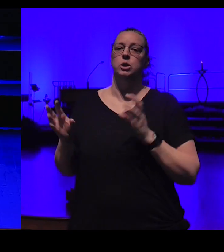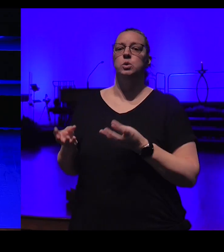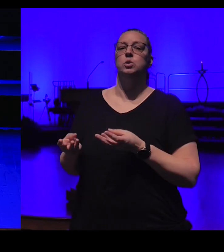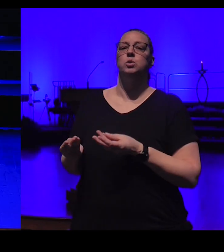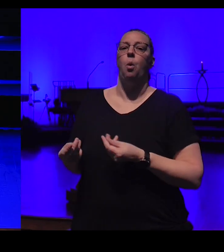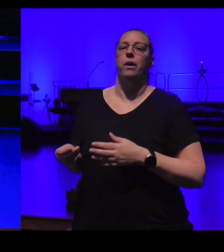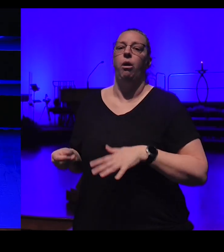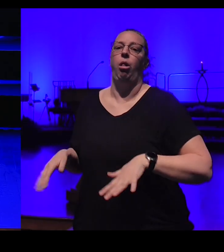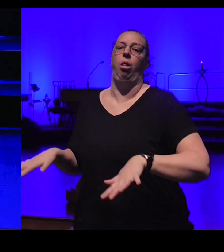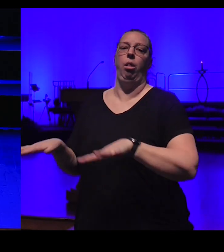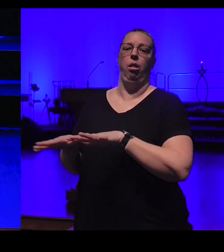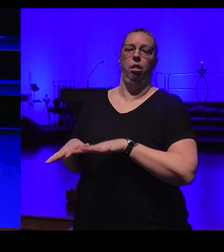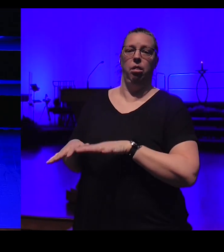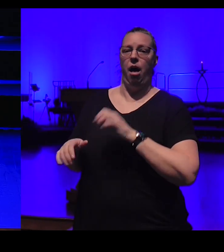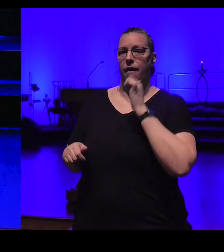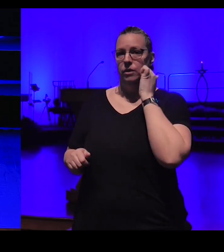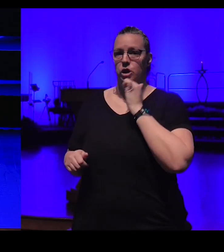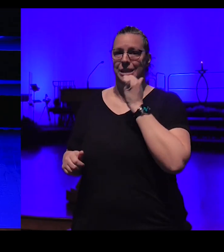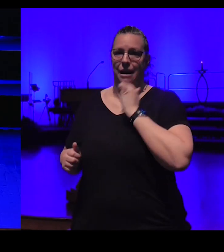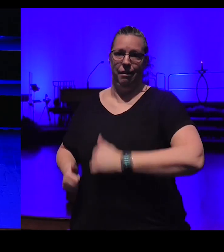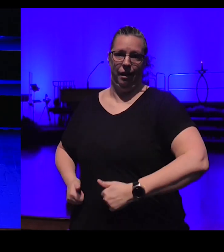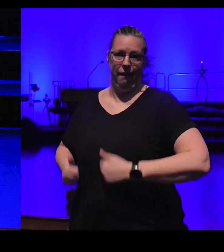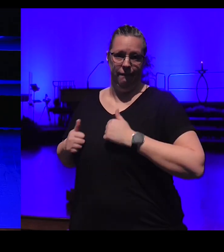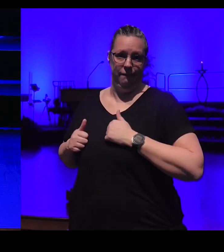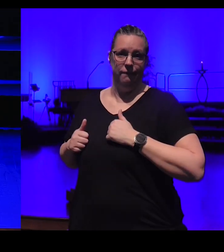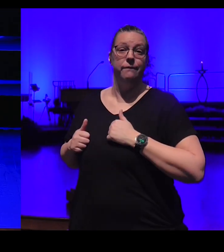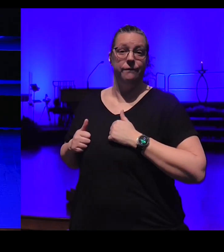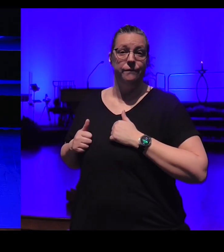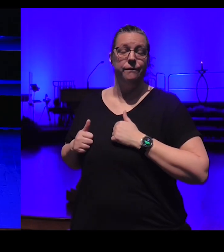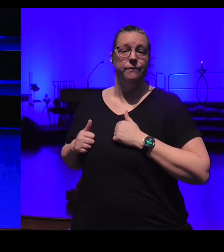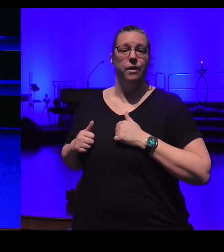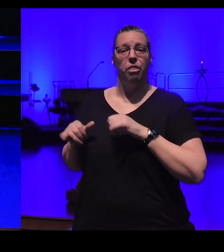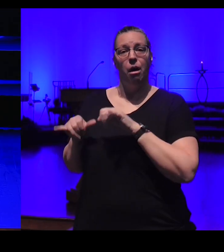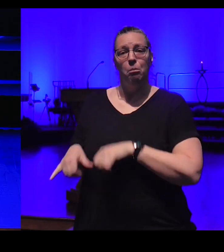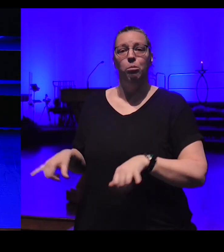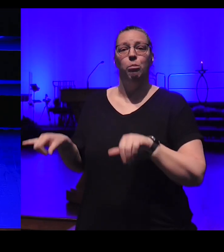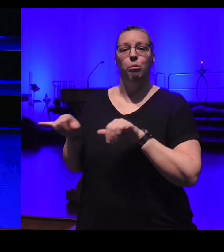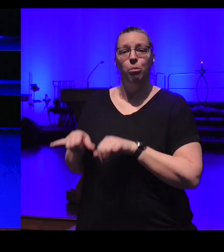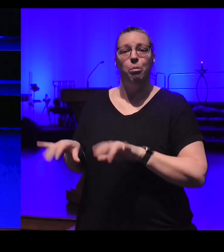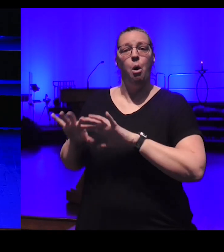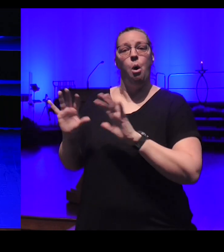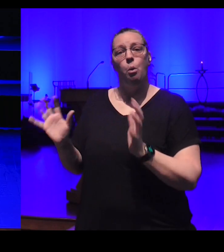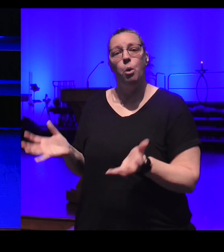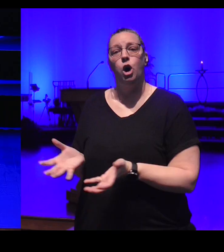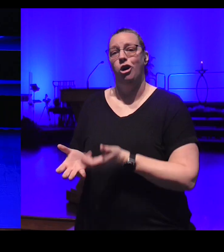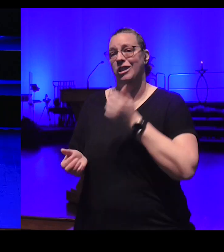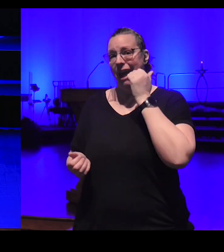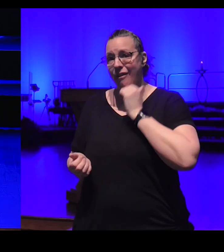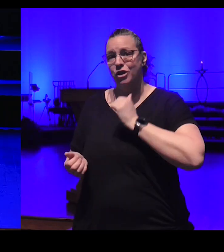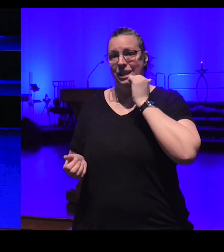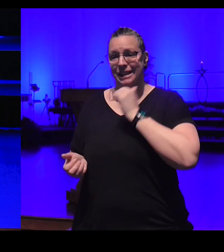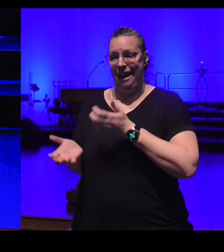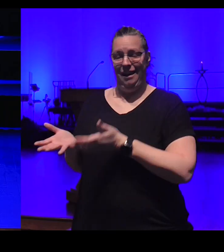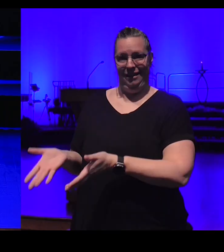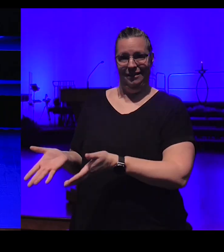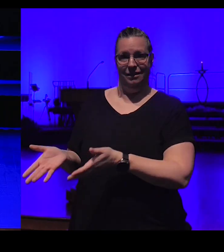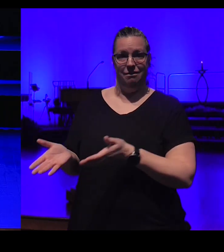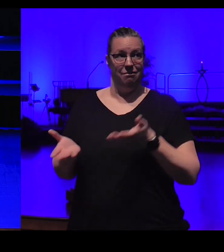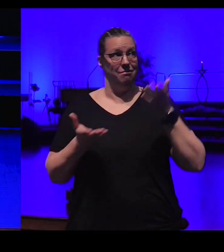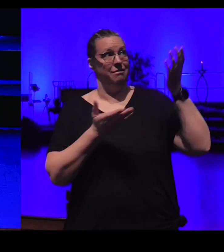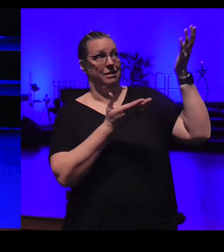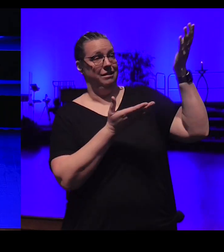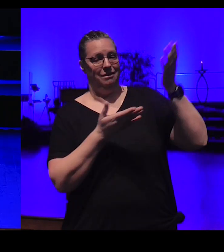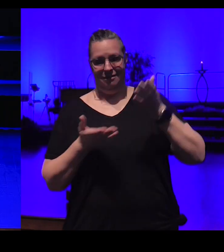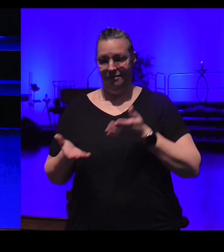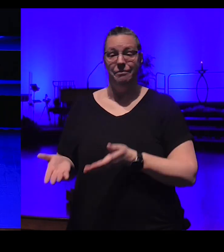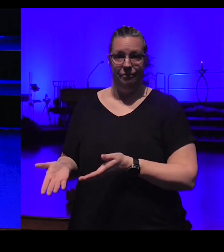level of your daily life, the mundane world, the everyday world? So as we climb the